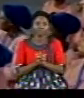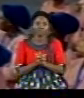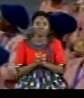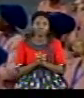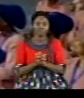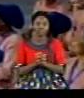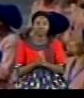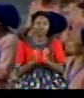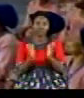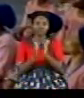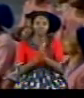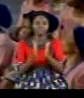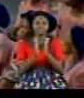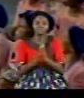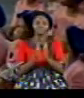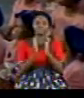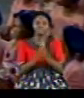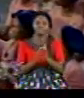Put your hands together.